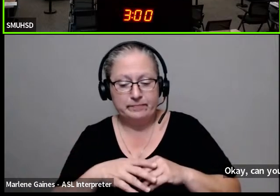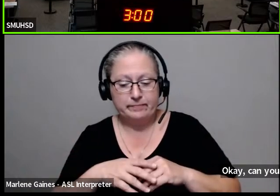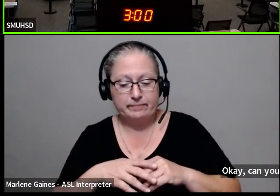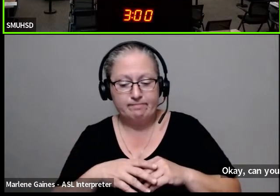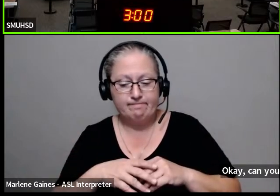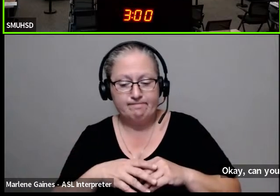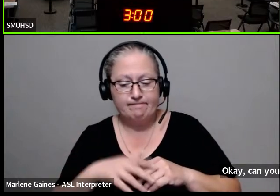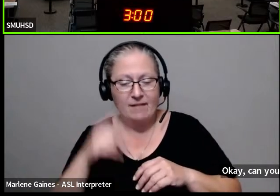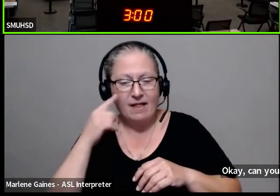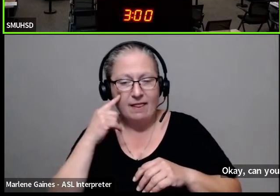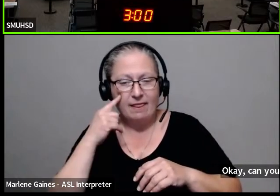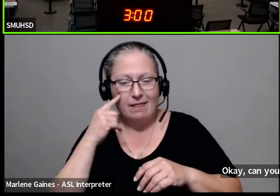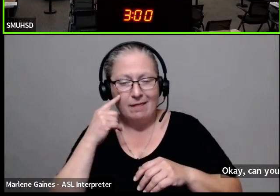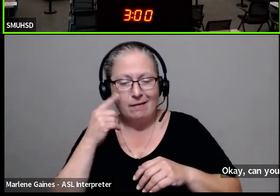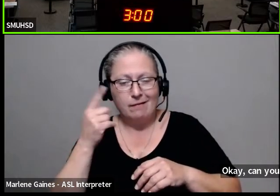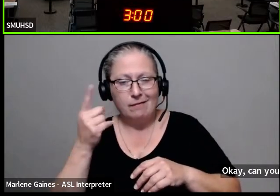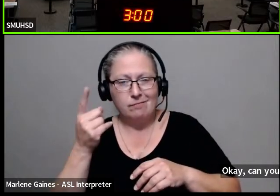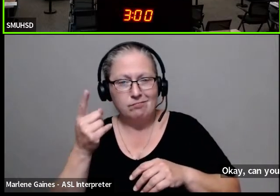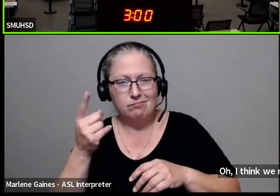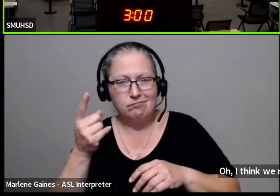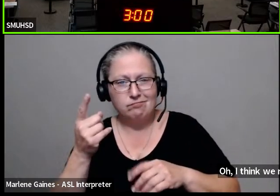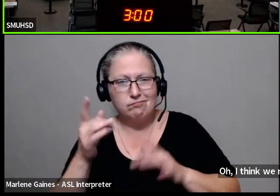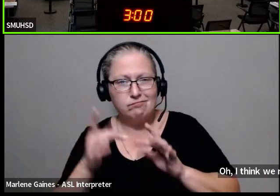Oh, I think we might have lost her.